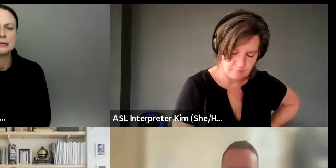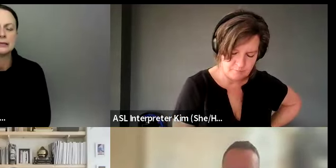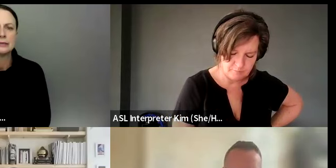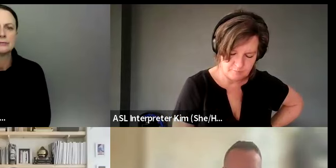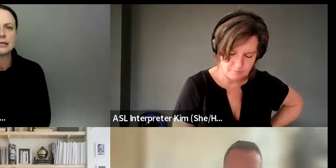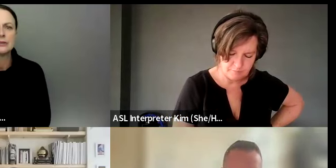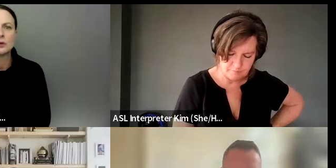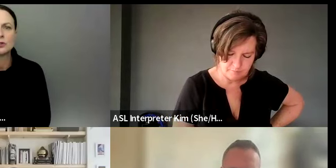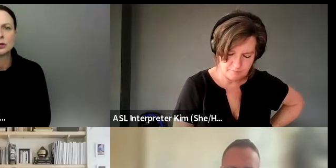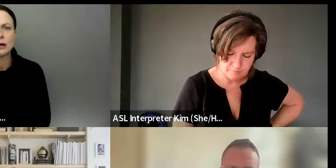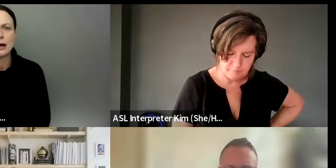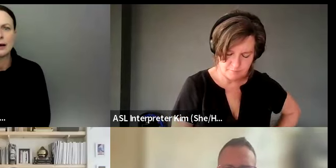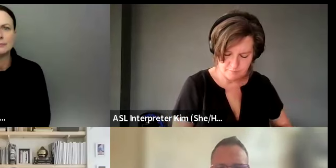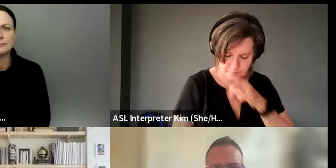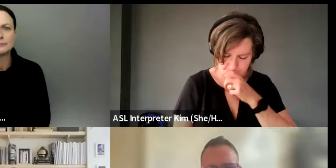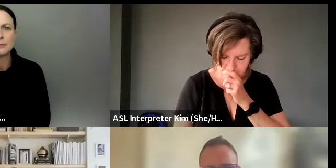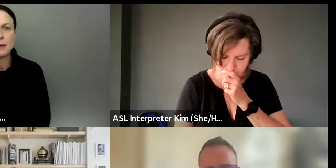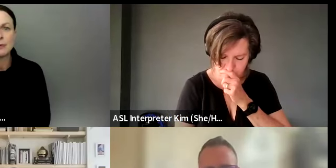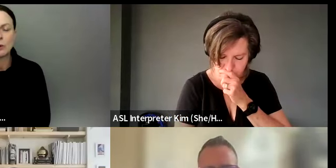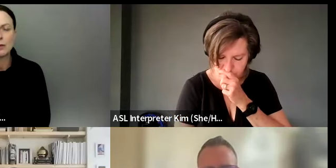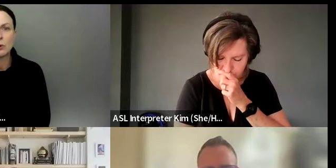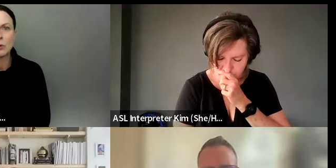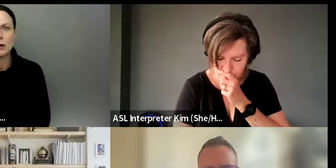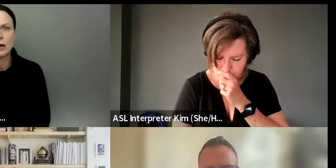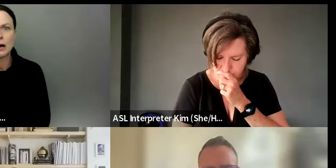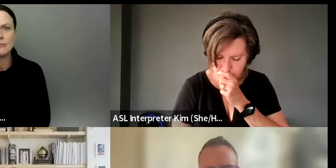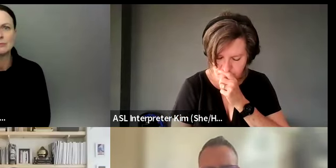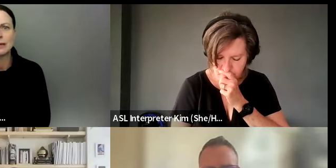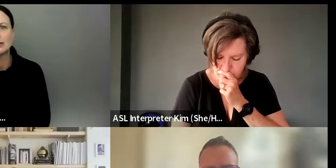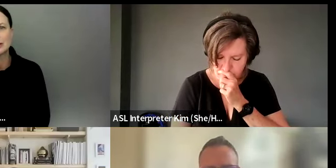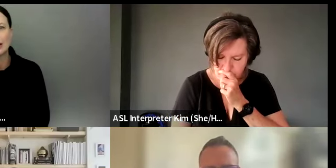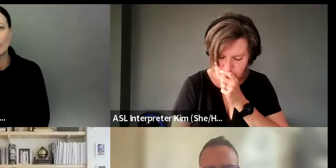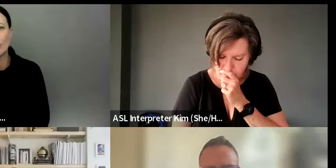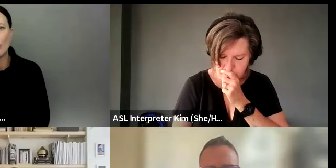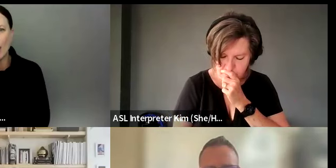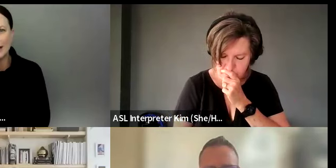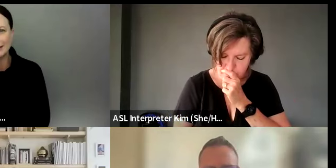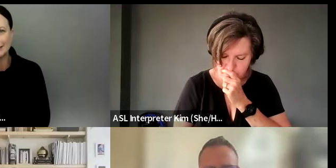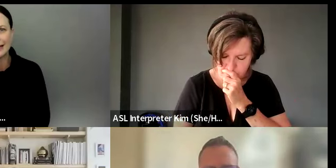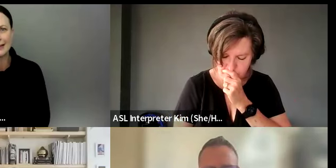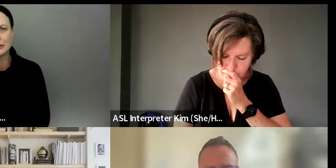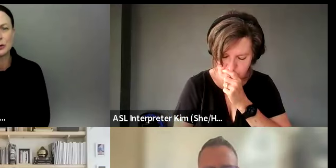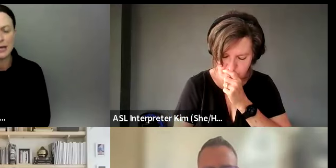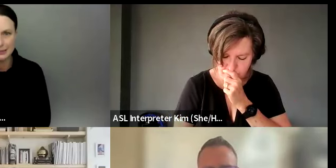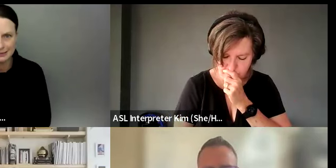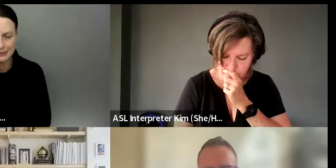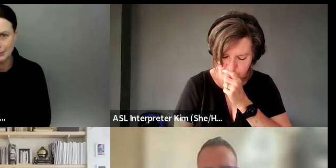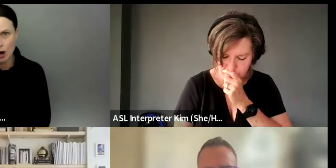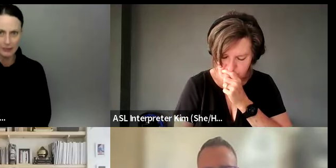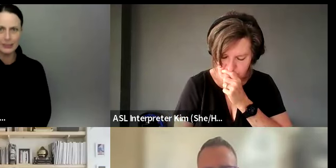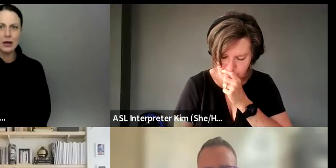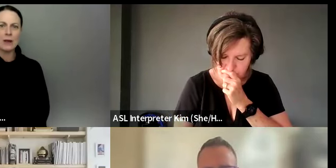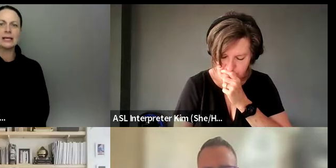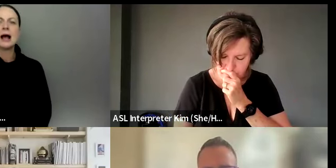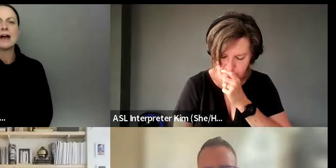then in the future, maybe more people will come than maybe just like one, like Kubernetes